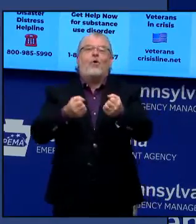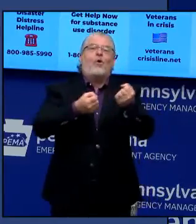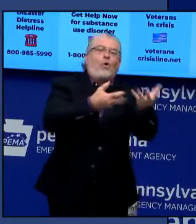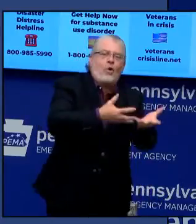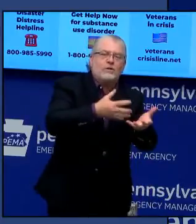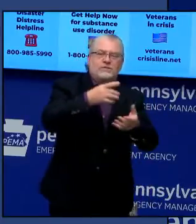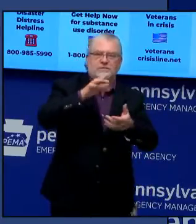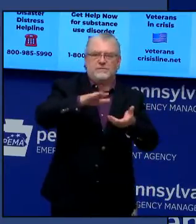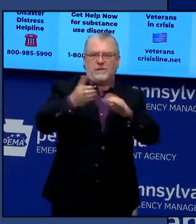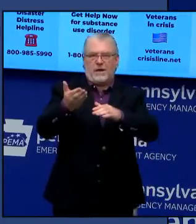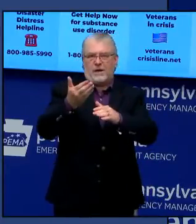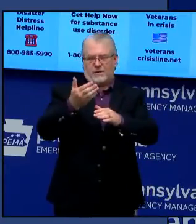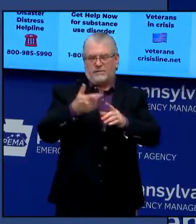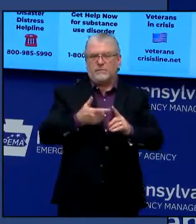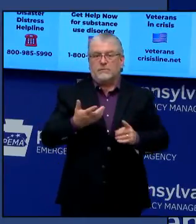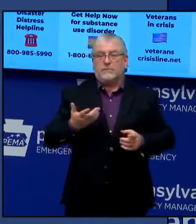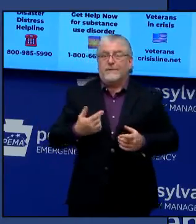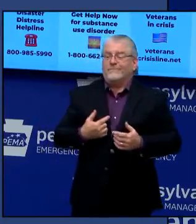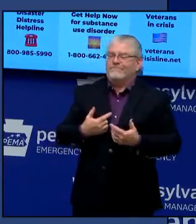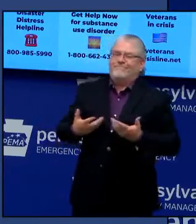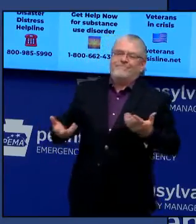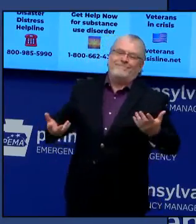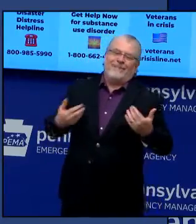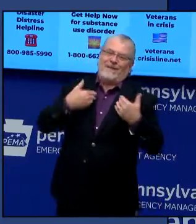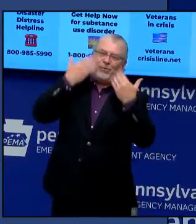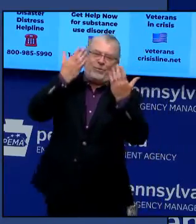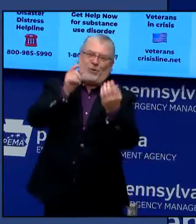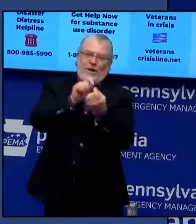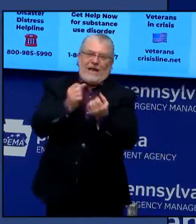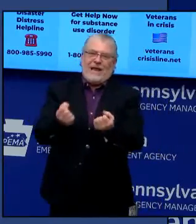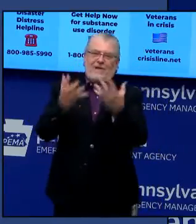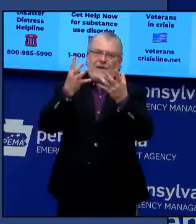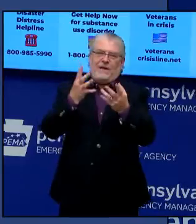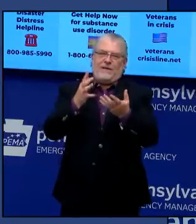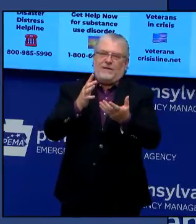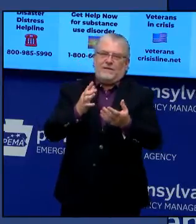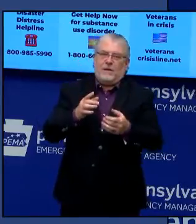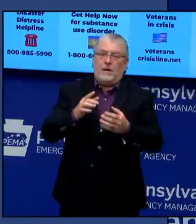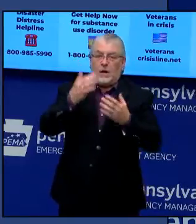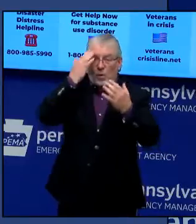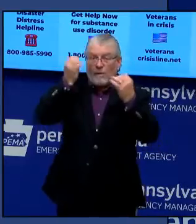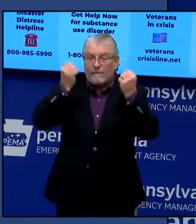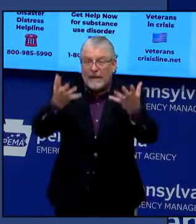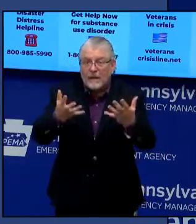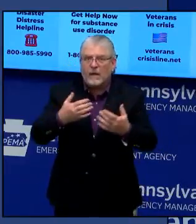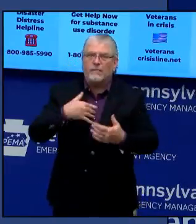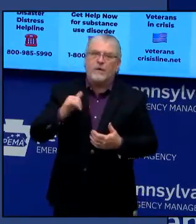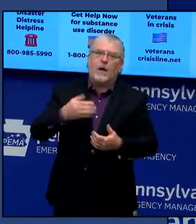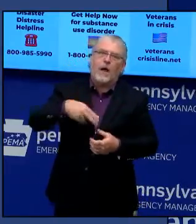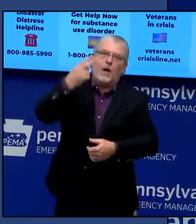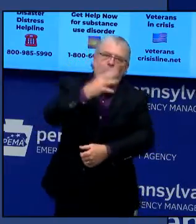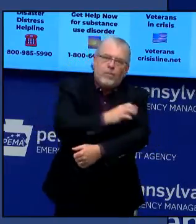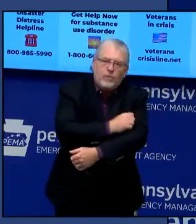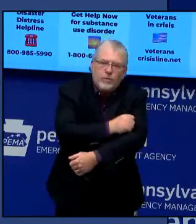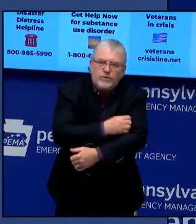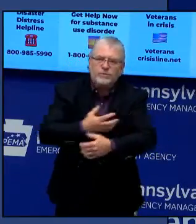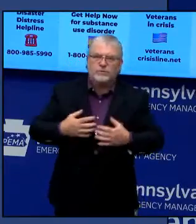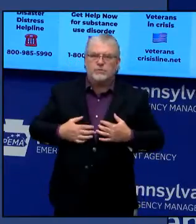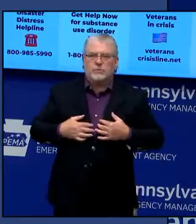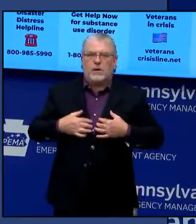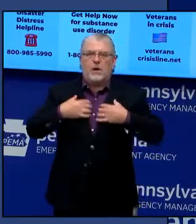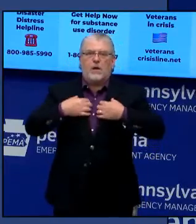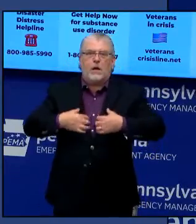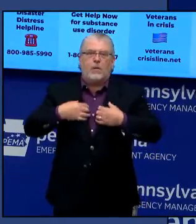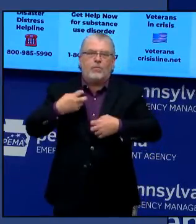heart disease, such as hypertension, high blood pressure, such as lung disease, particularly chronic obstructive pulmonary disease.